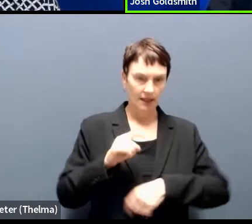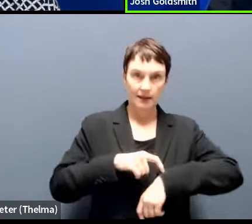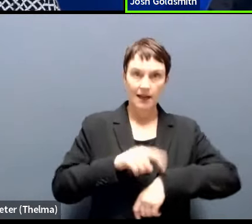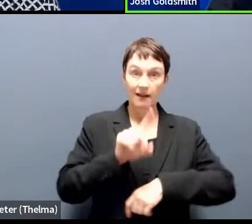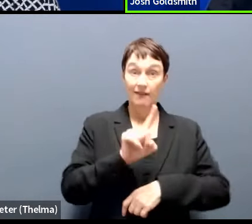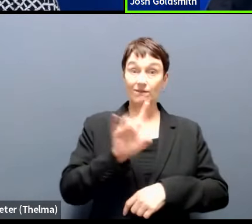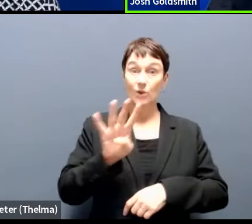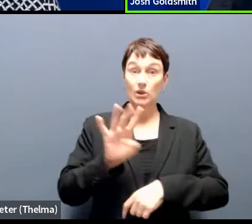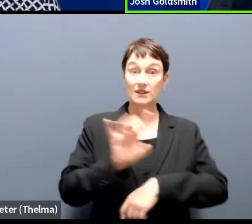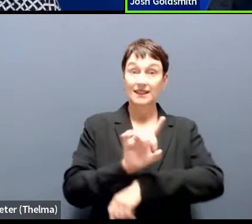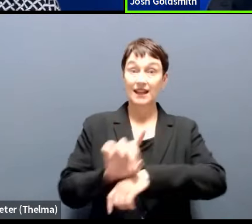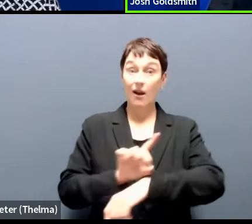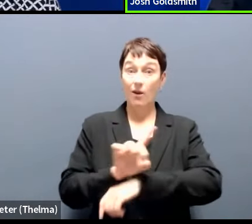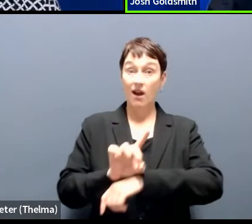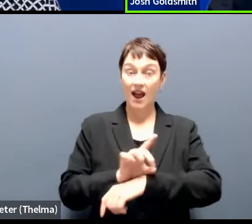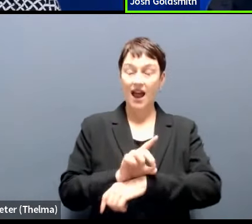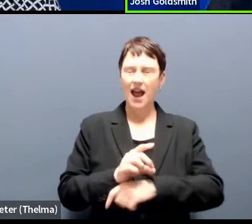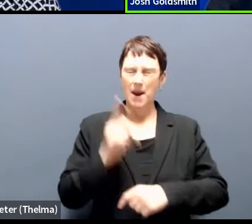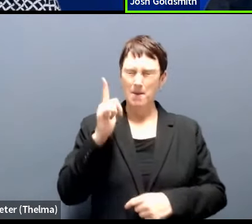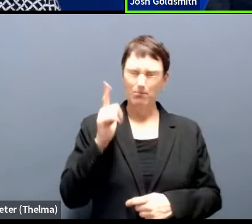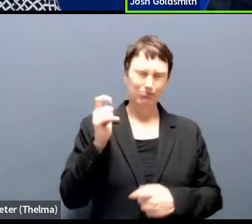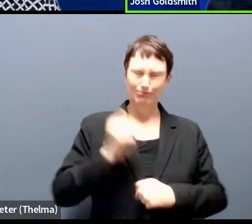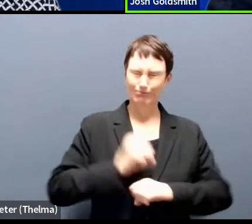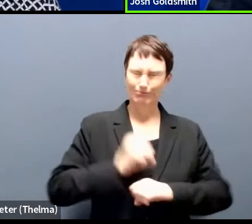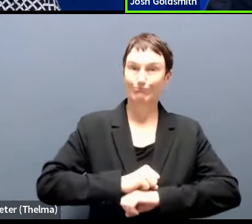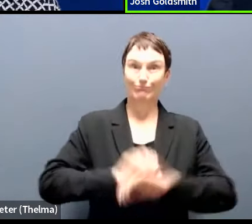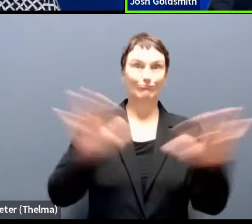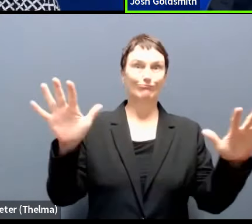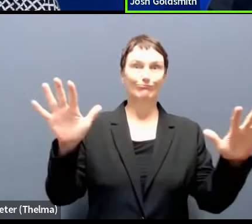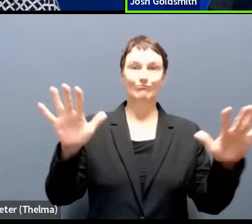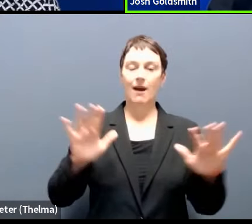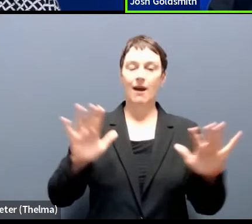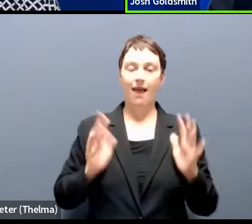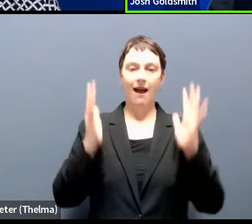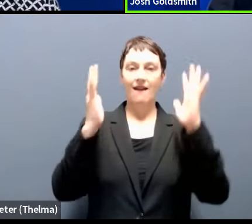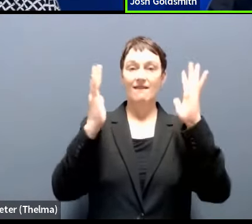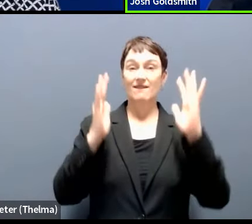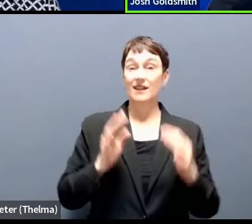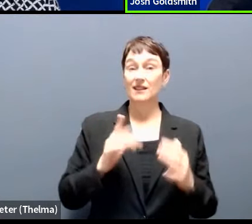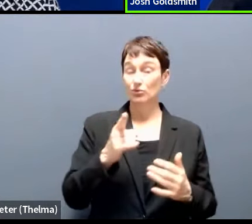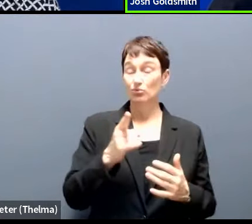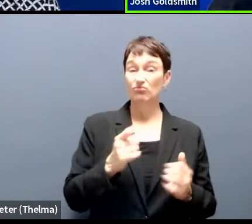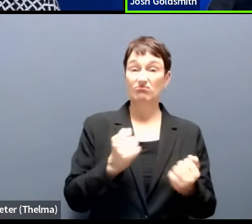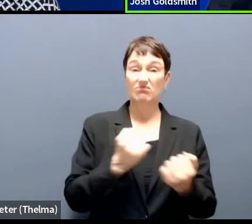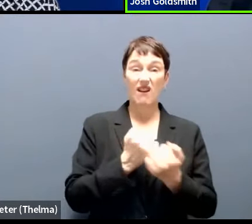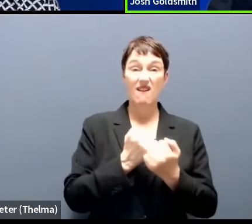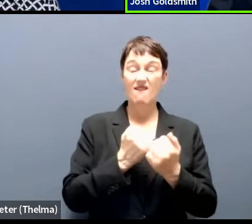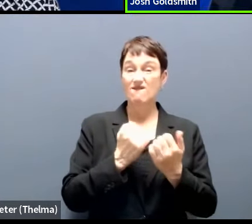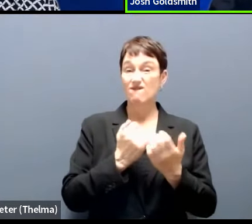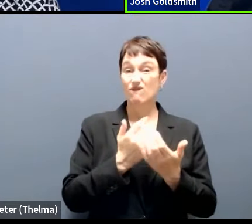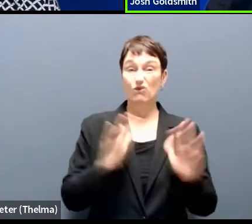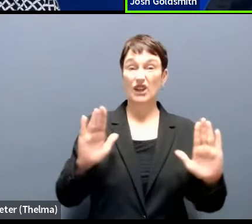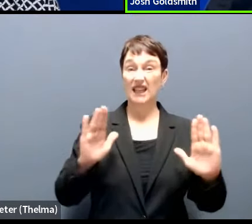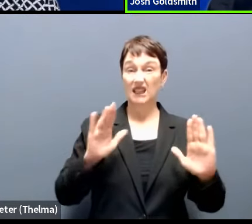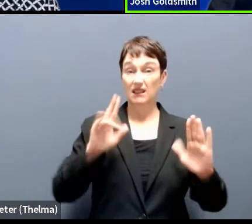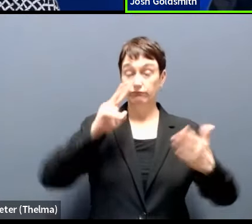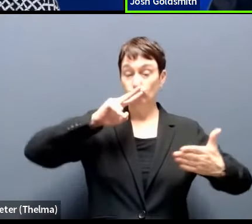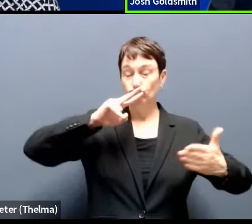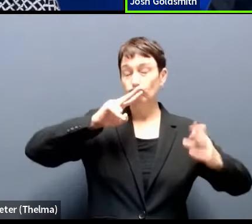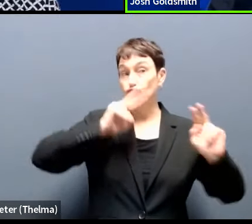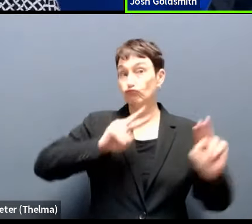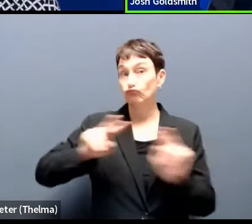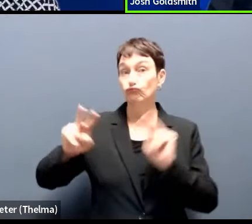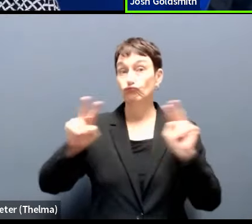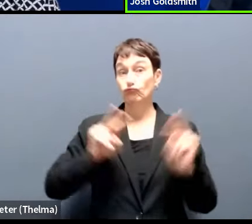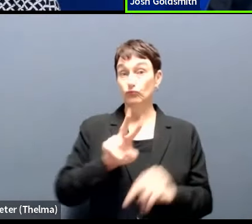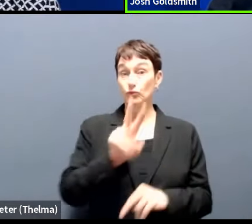hours, exactly 14 hours from now, and they'll be free for 24 hours. And then that's it. Then you can